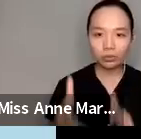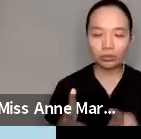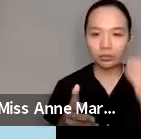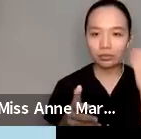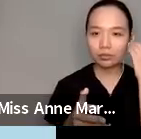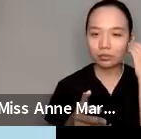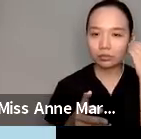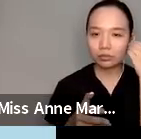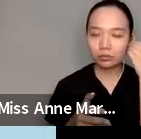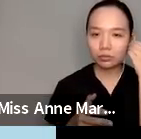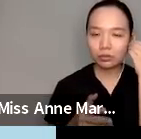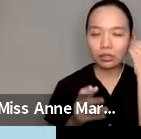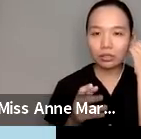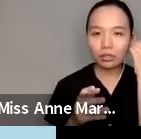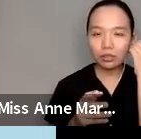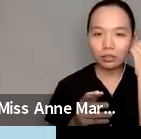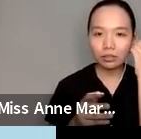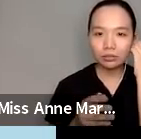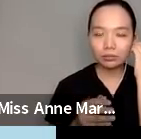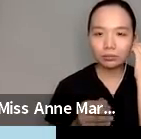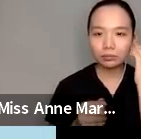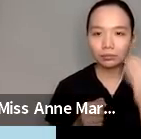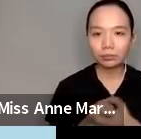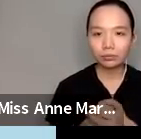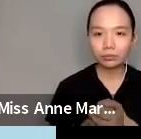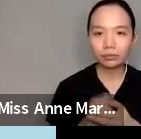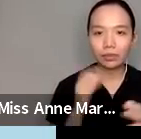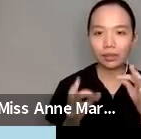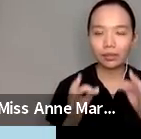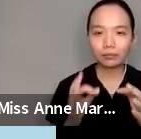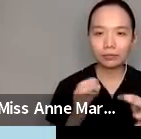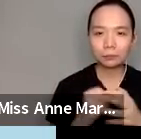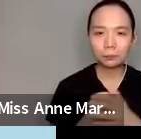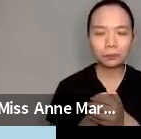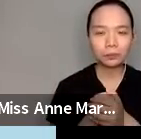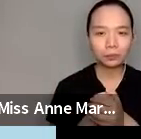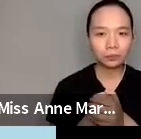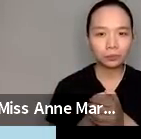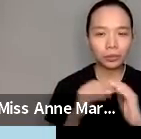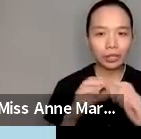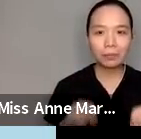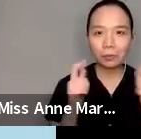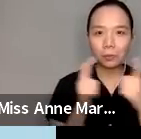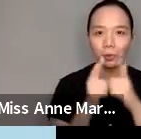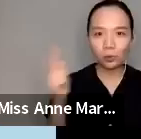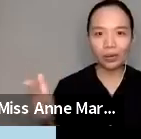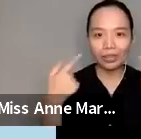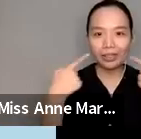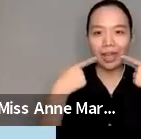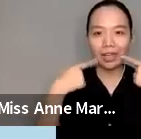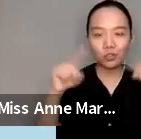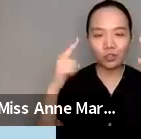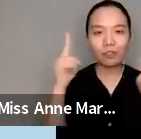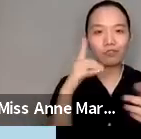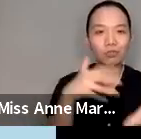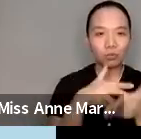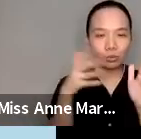it will create a great achievement for the students.